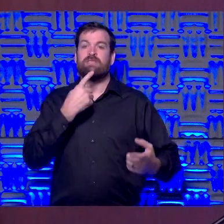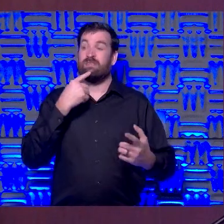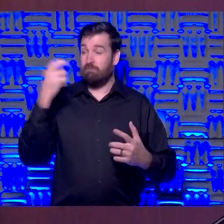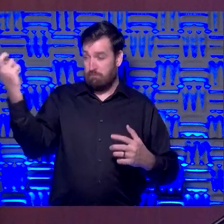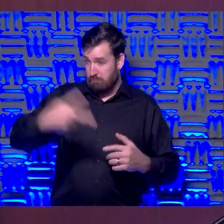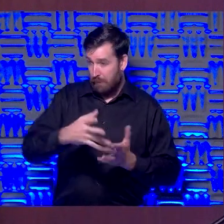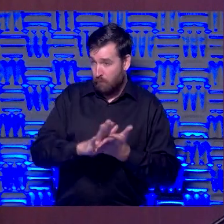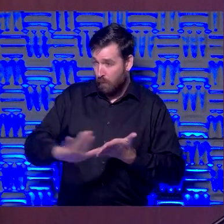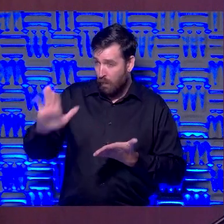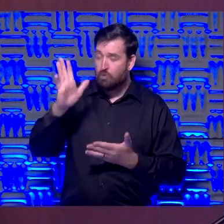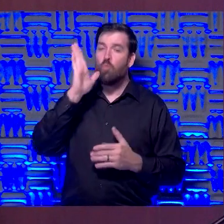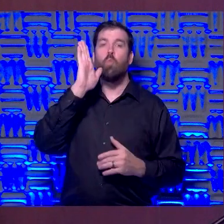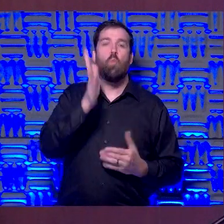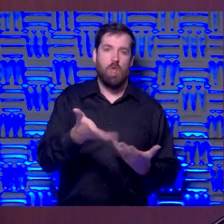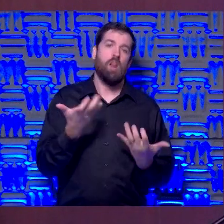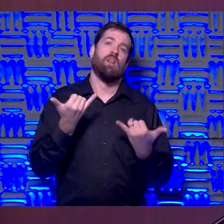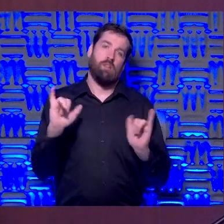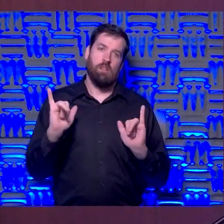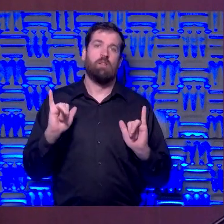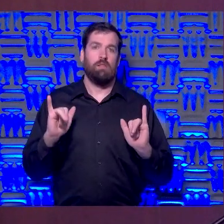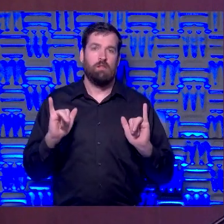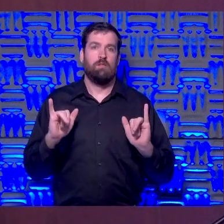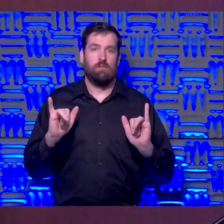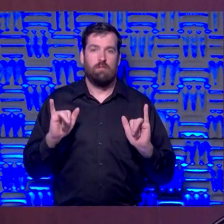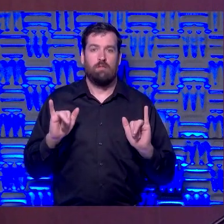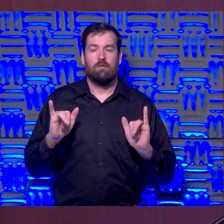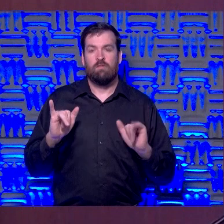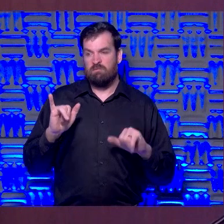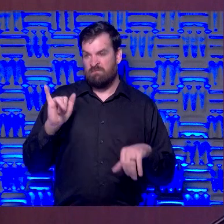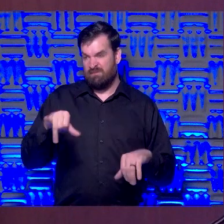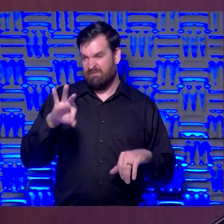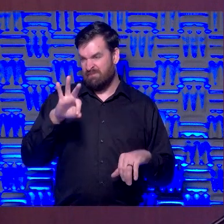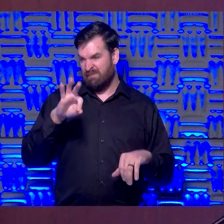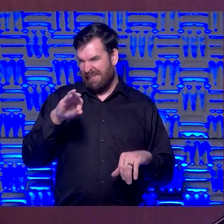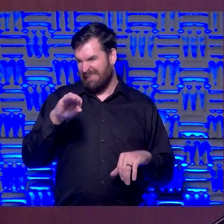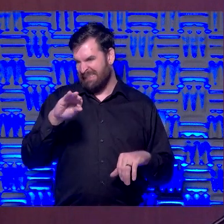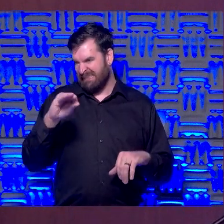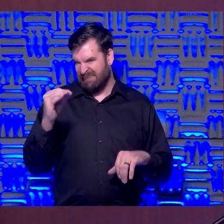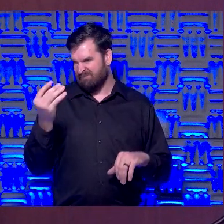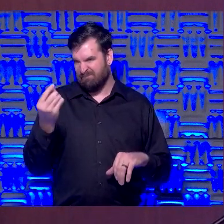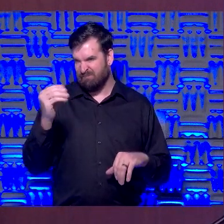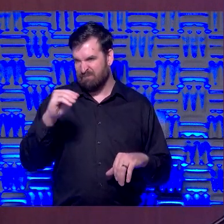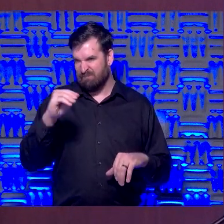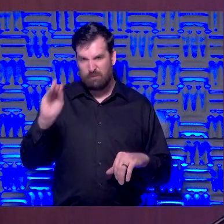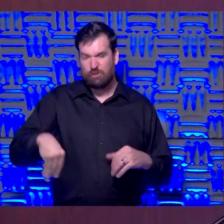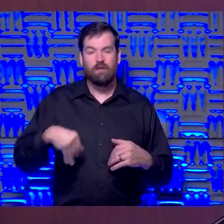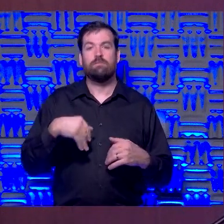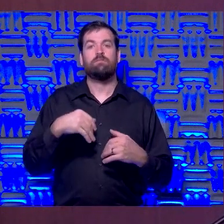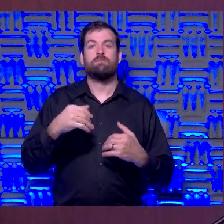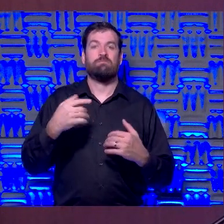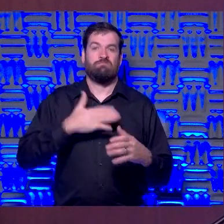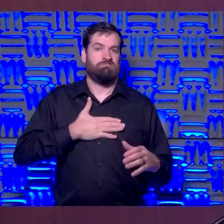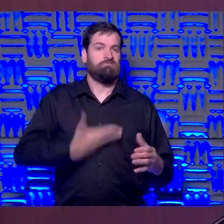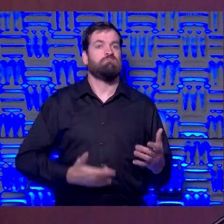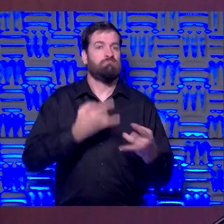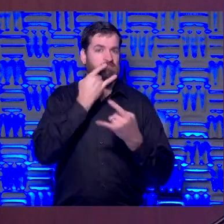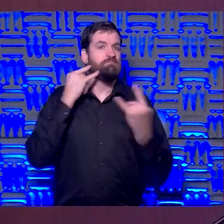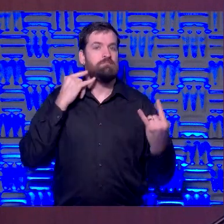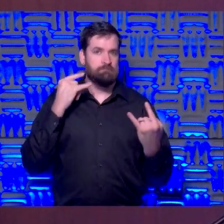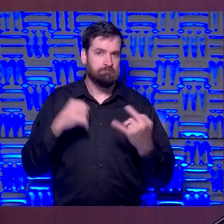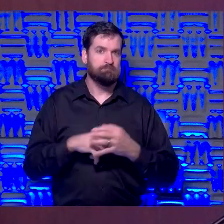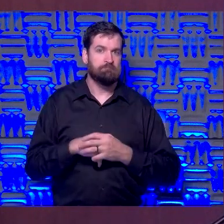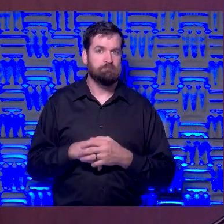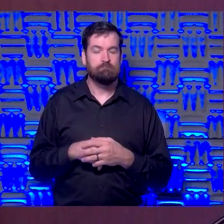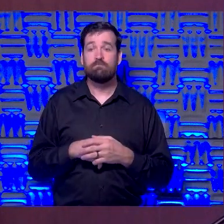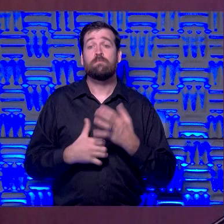come back to campus, and it was in the 90% where we said they were willing to wear a mask. So,